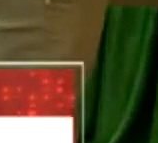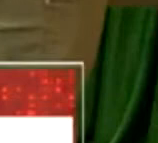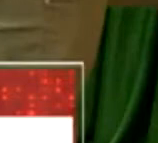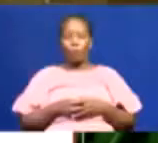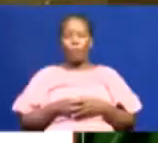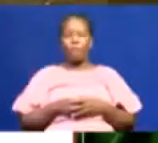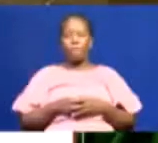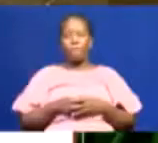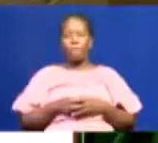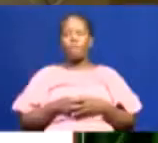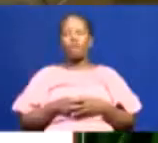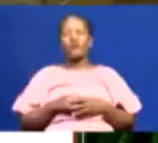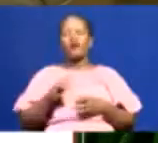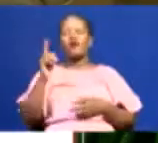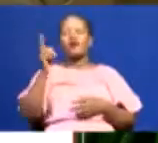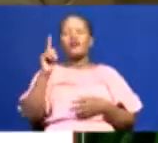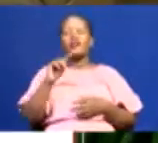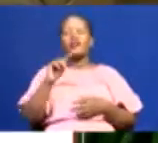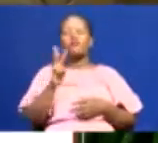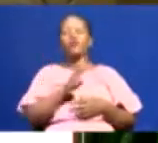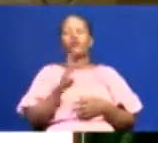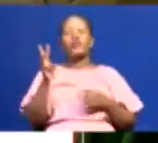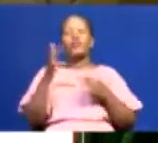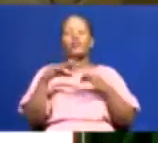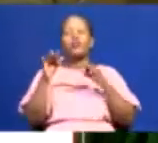At the Nairobi West Senior Officers' Mess,